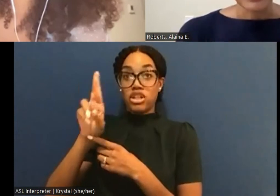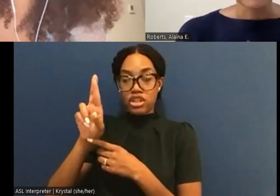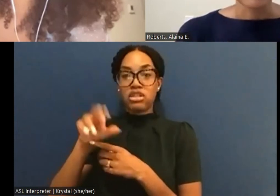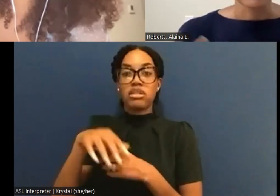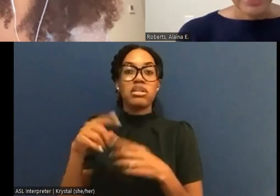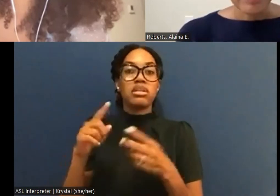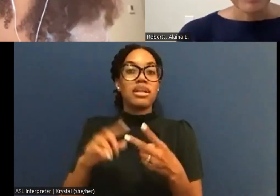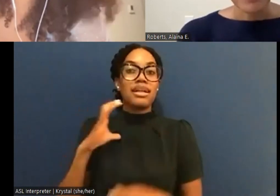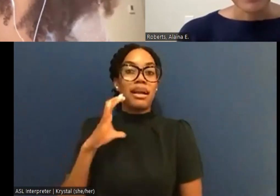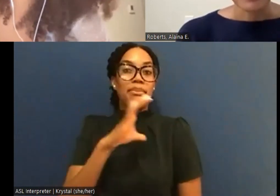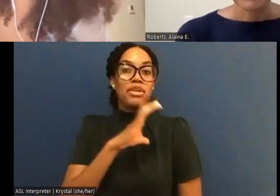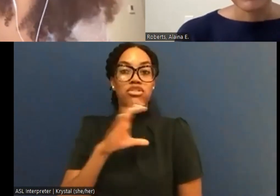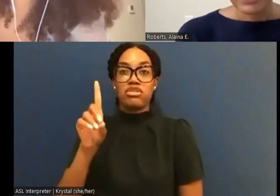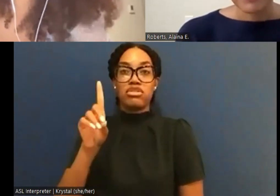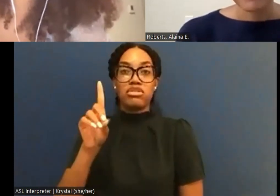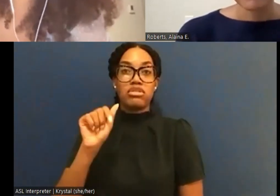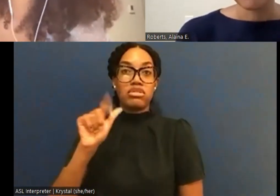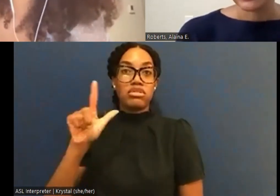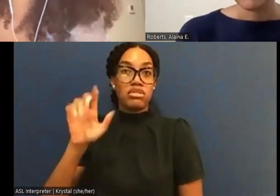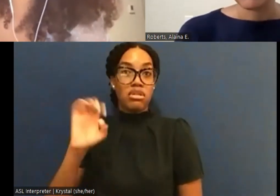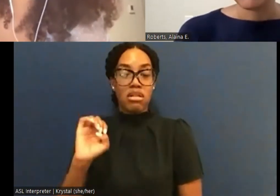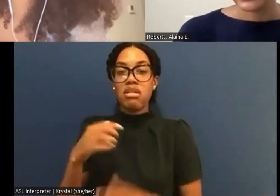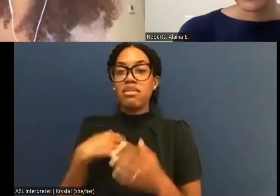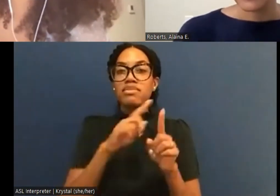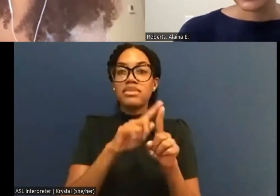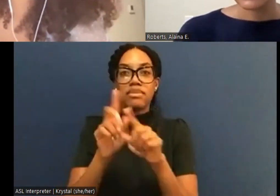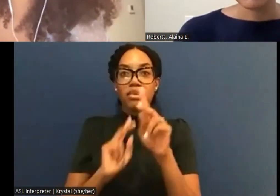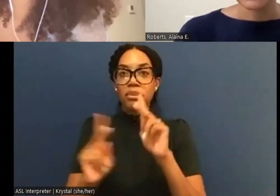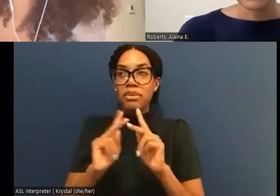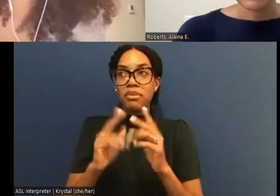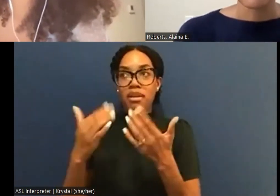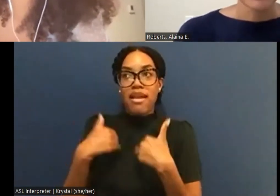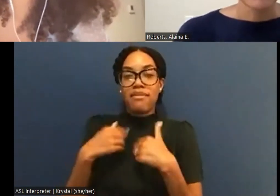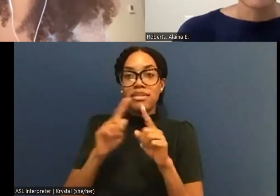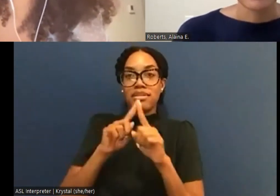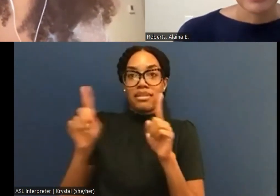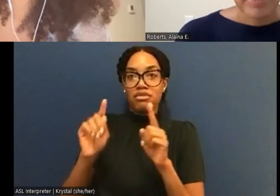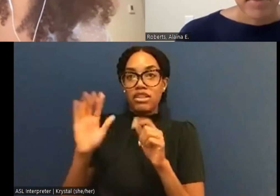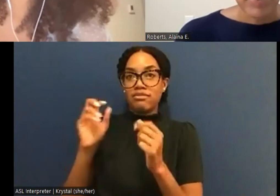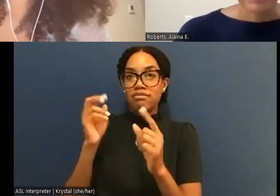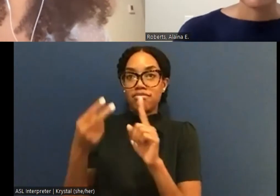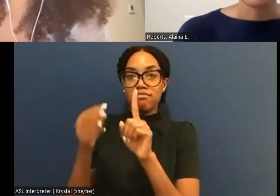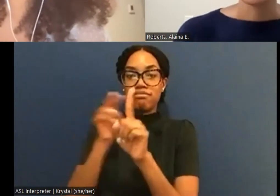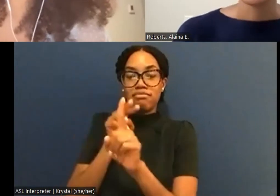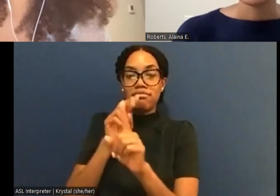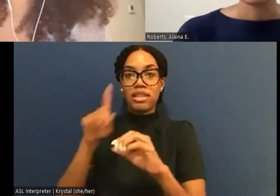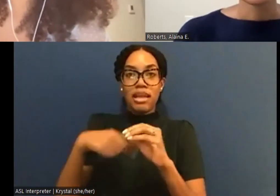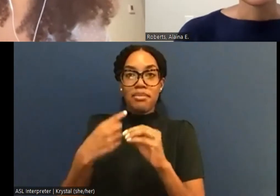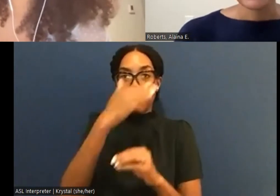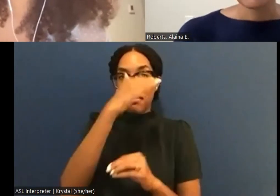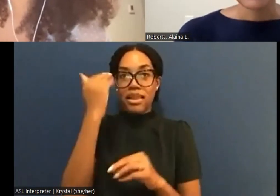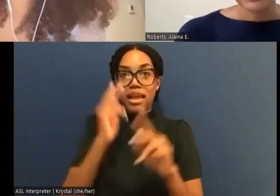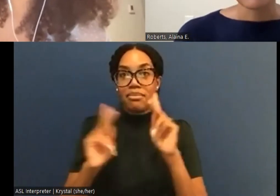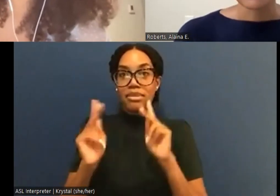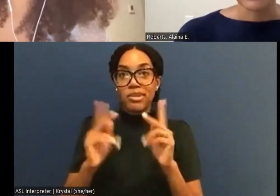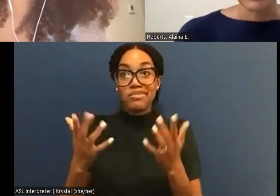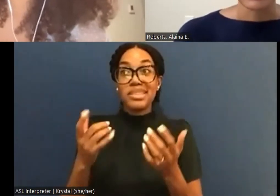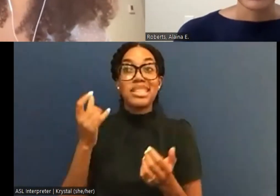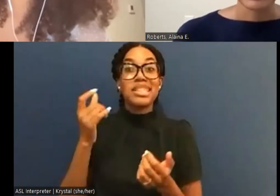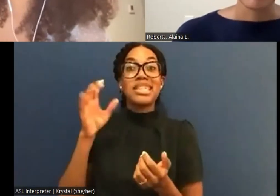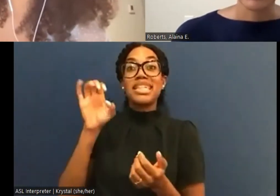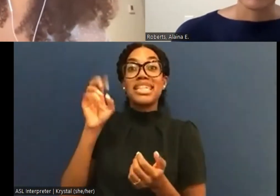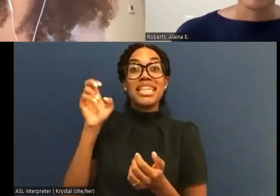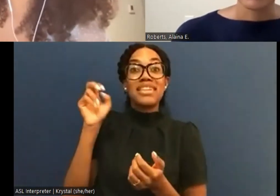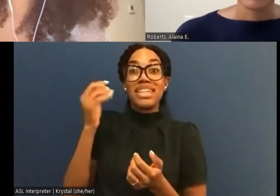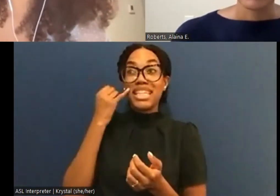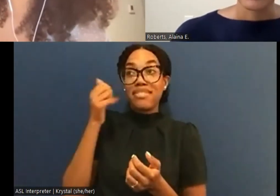land means for Black people. And so even if they are like themselves have racist ideas about Black people, even if they themselves are not